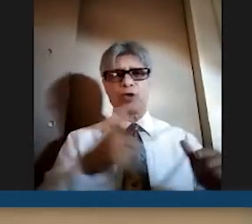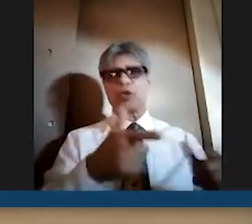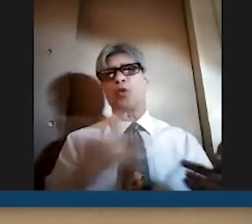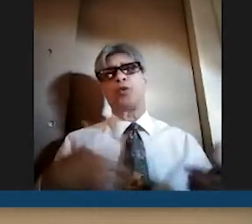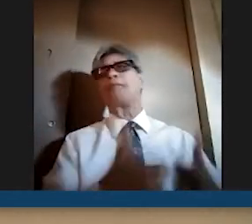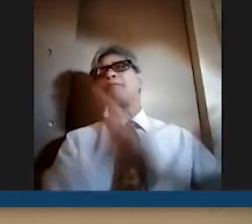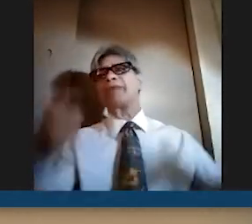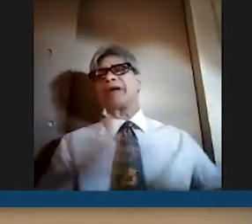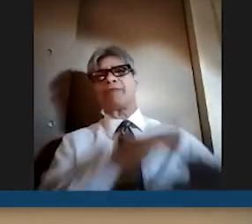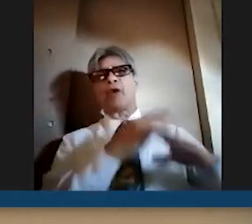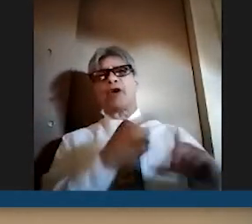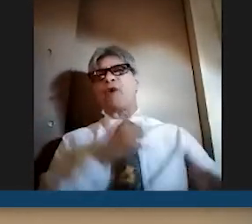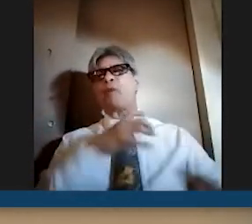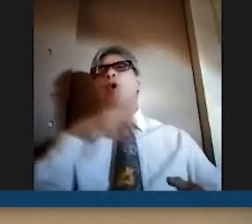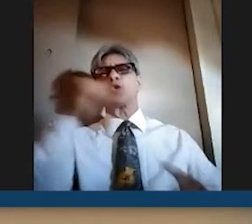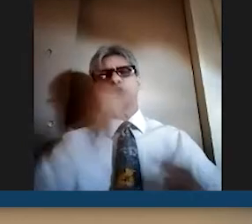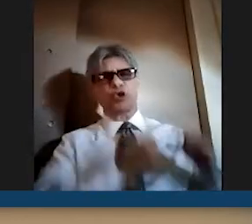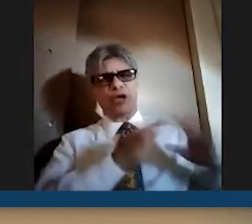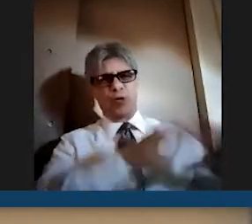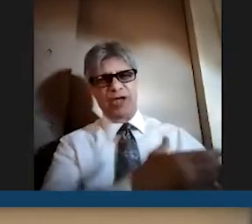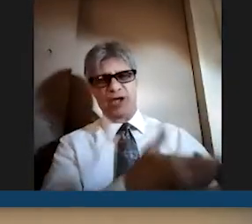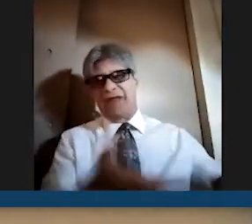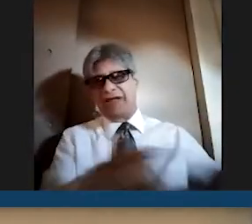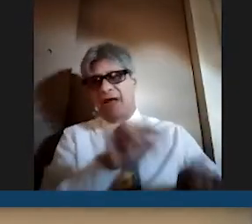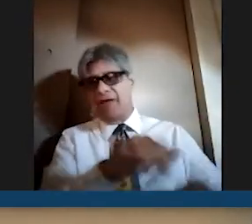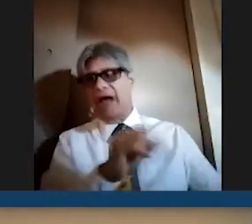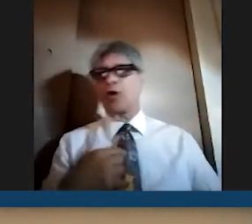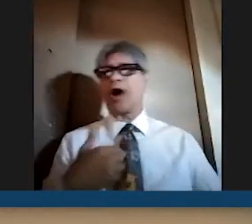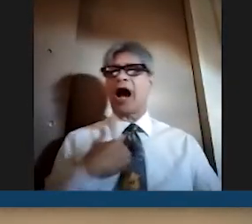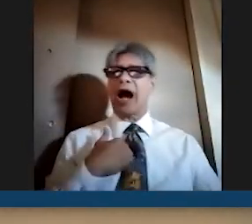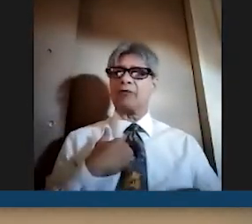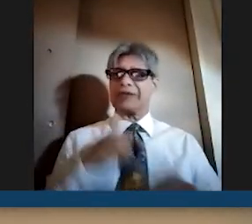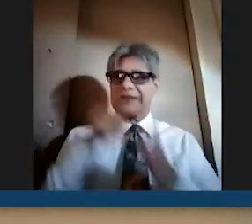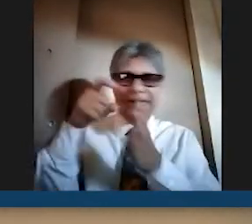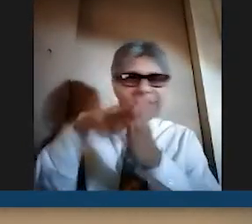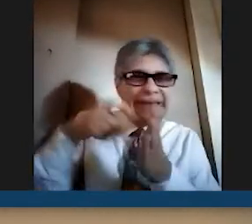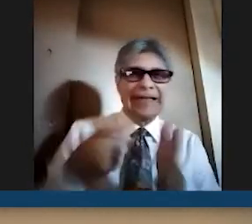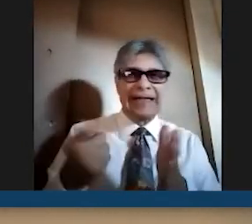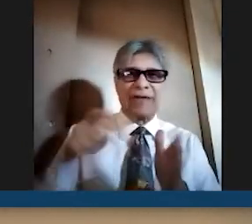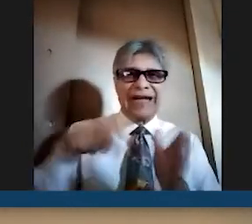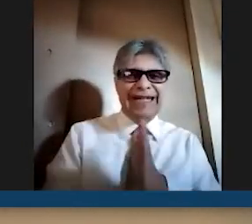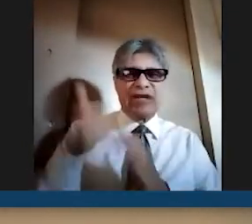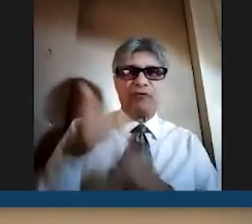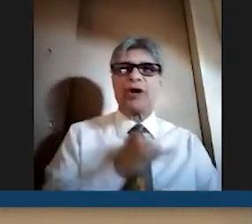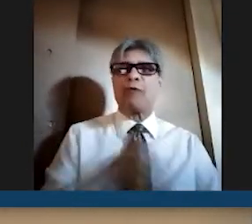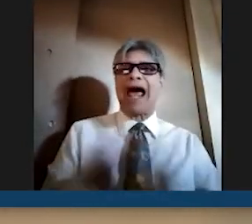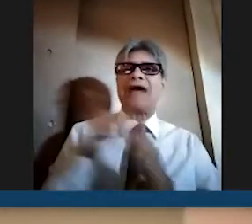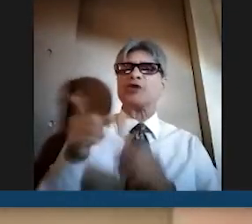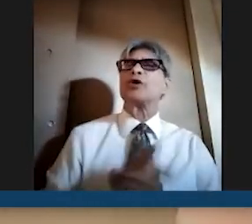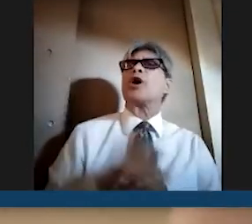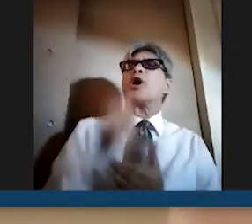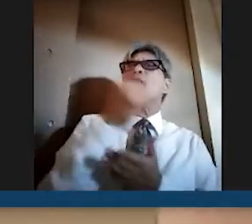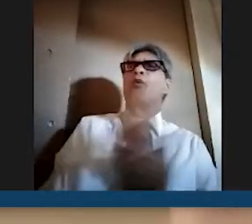older generations and things like that. So I'm gonna dig a little deeper, and I'm gonna ask you, what are some of